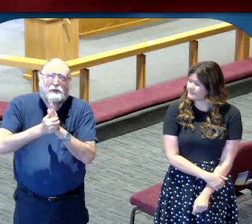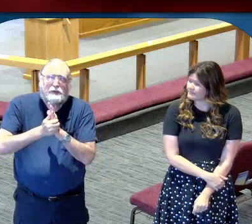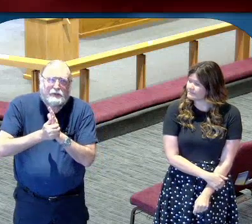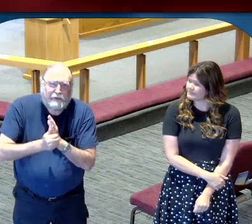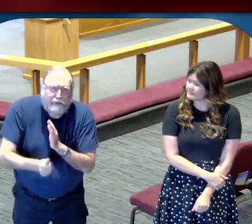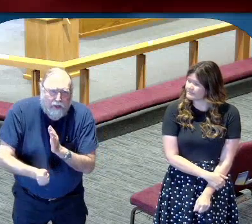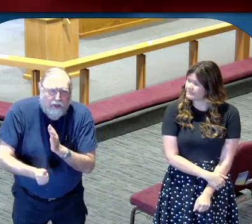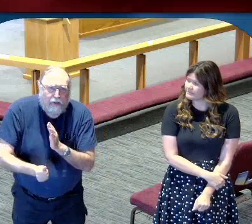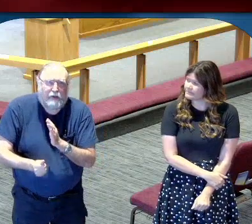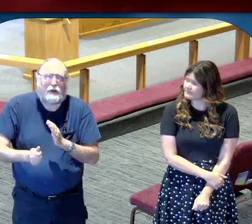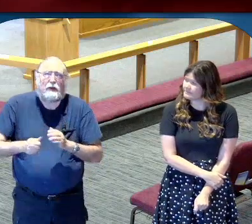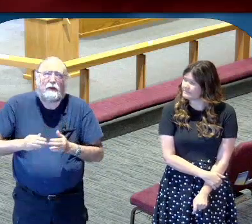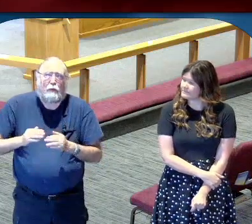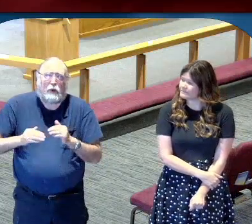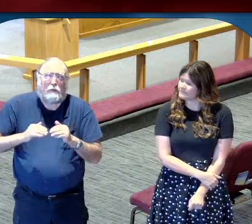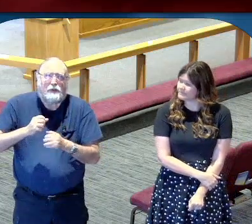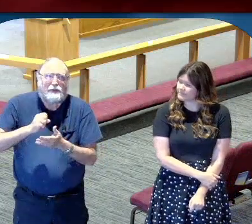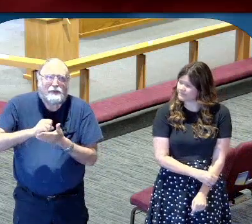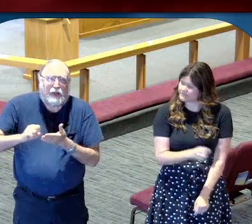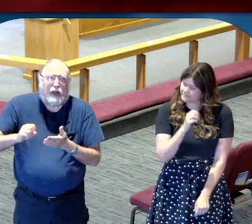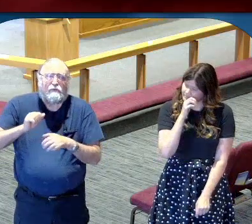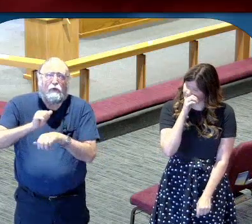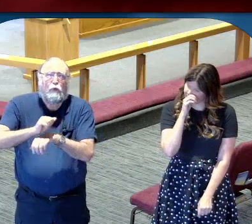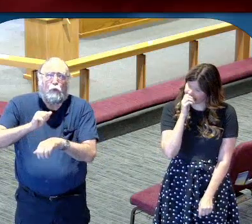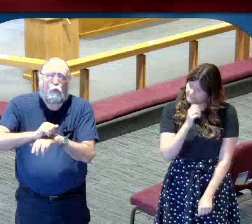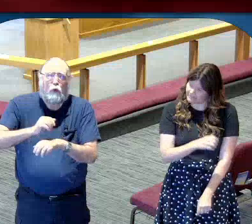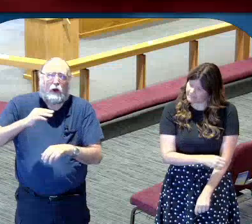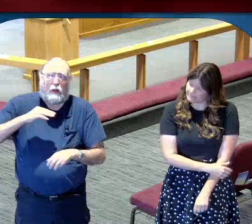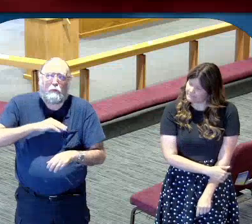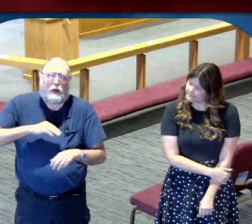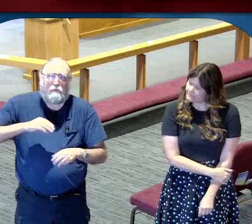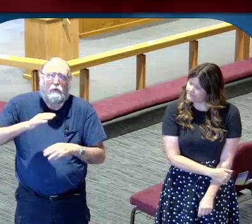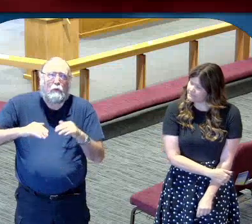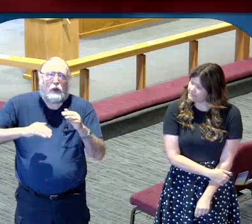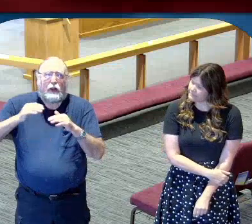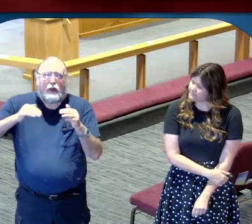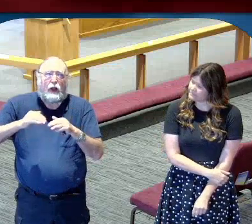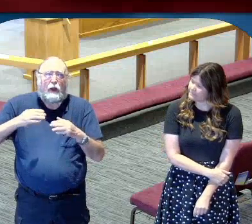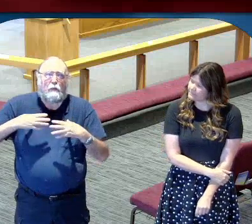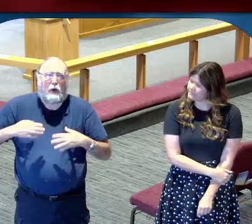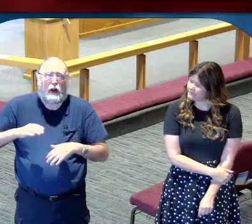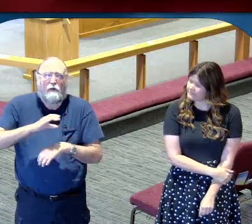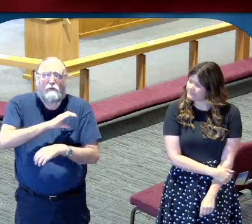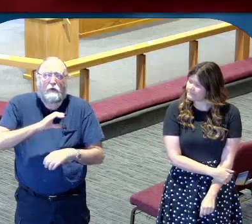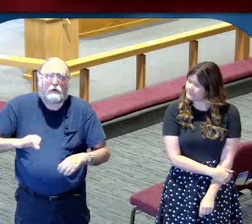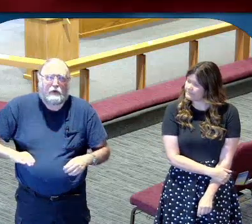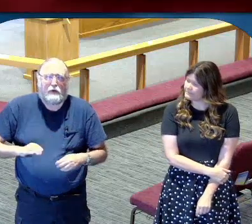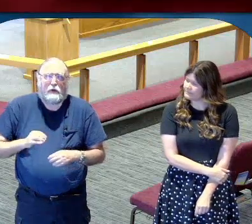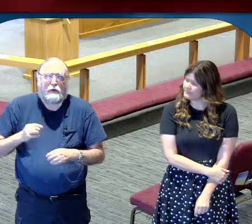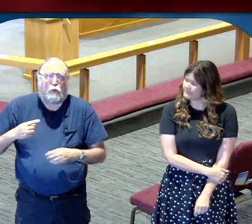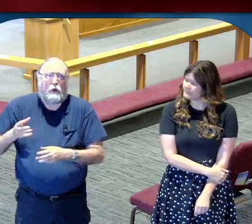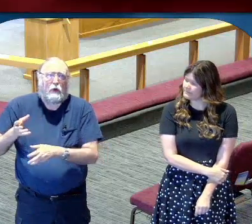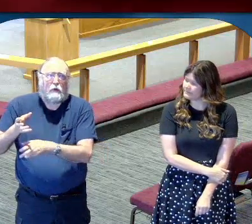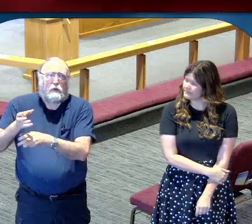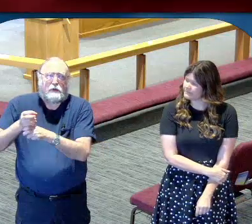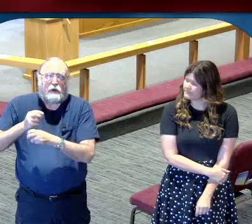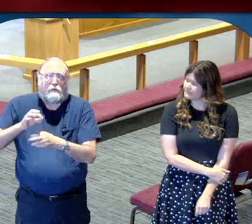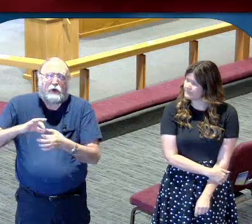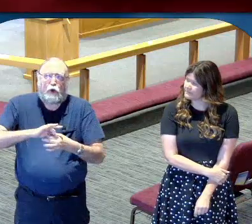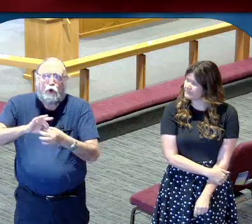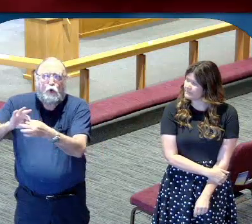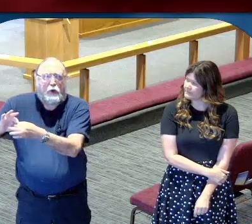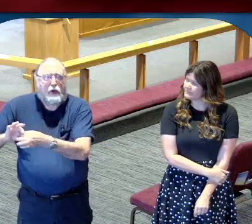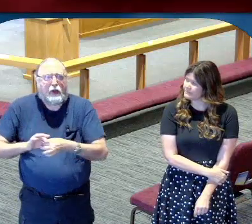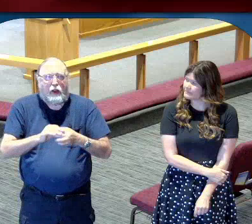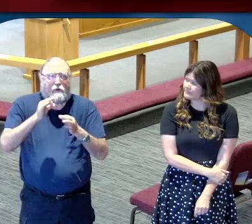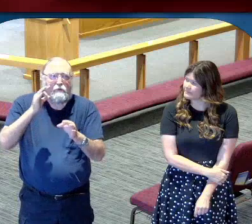for the work of ministry, building up the body of Christ until we all attain to the unity of the